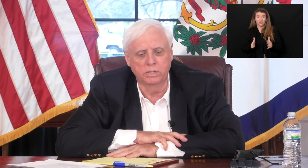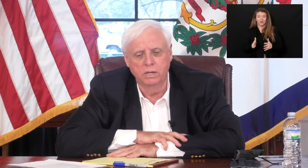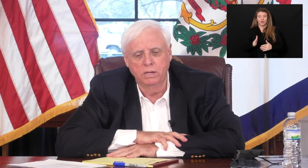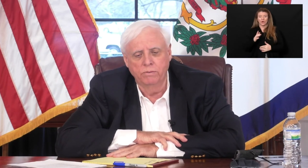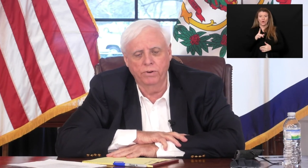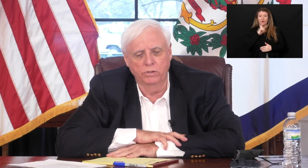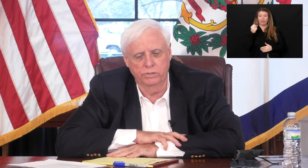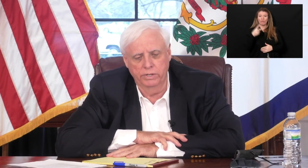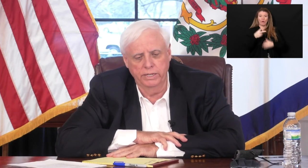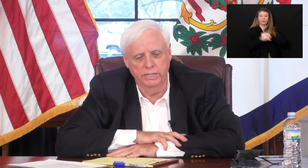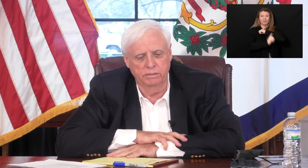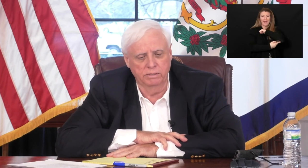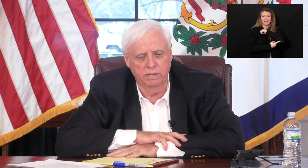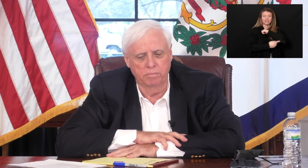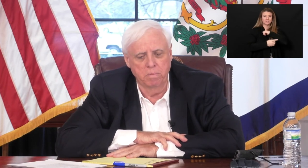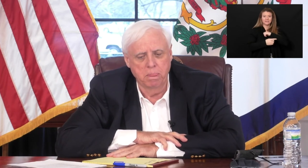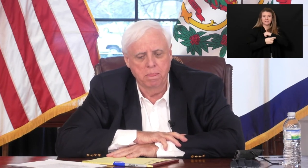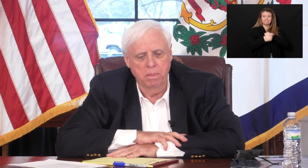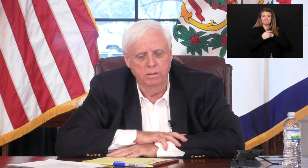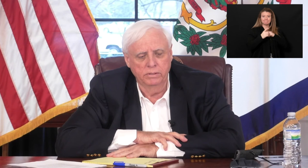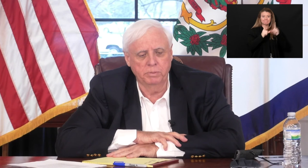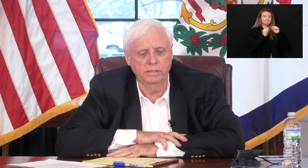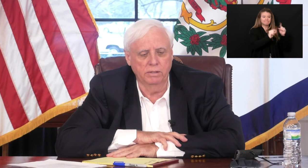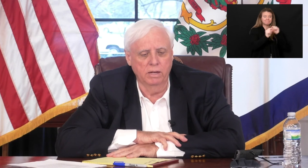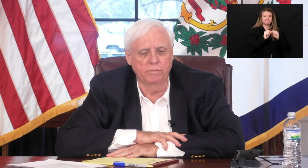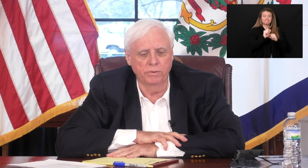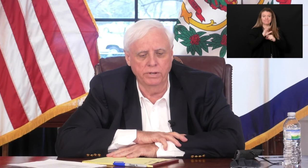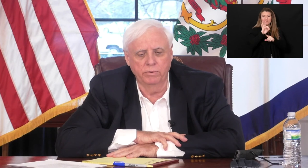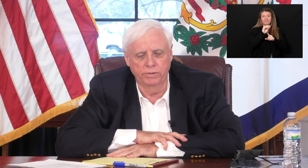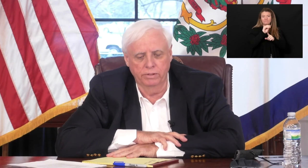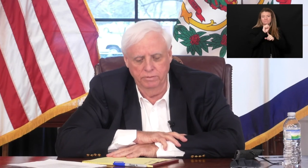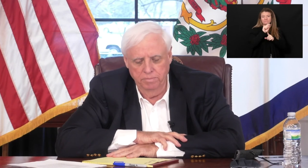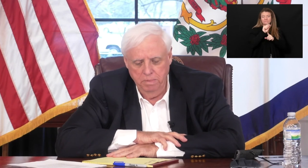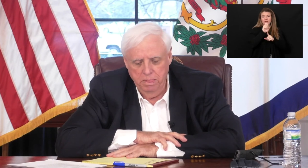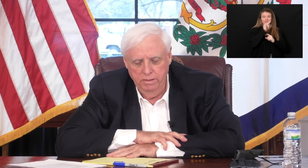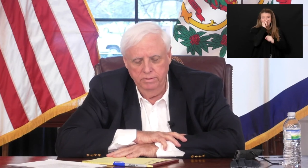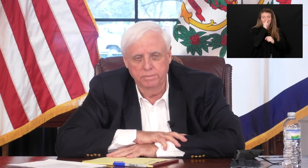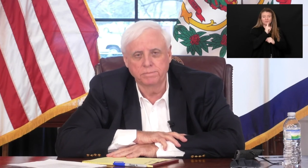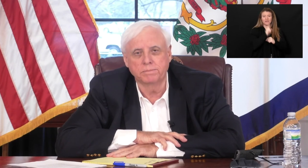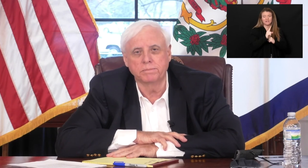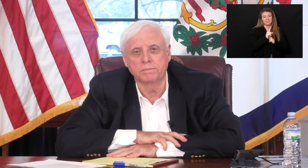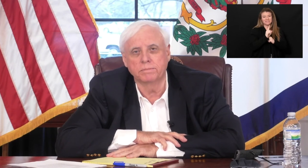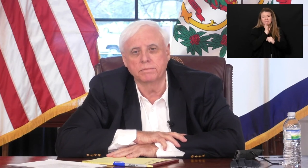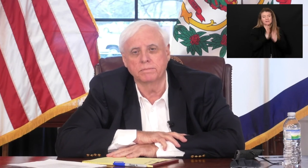towards foster kids. Speaks a lot for you, Phil. All